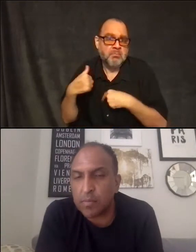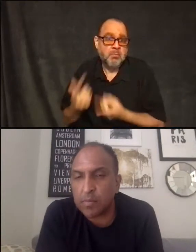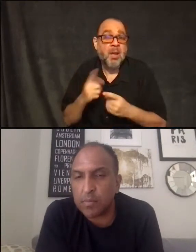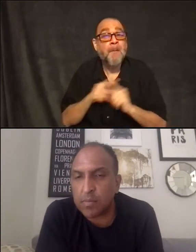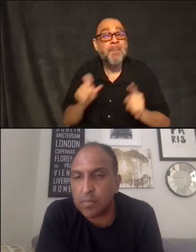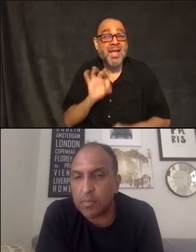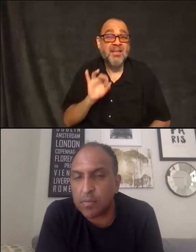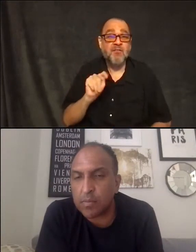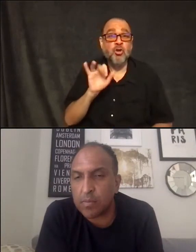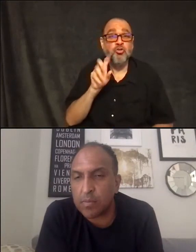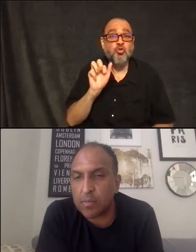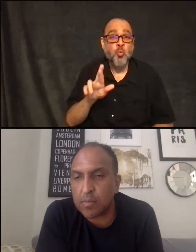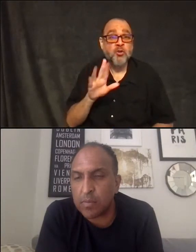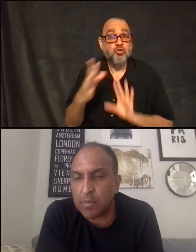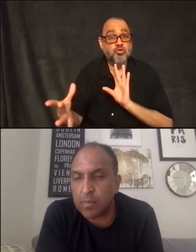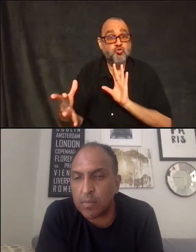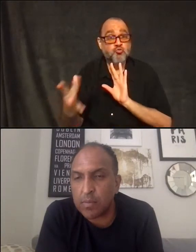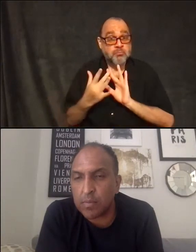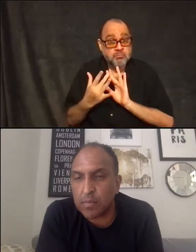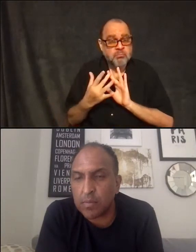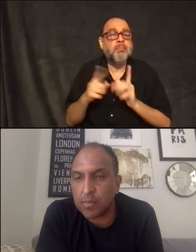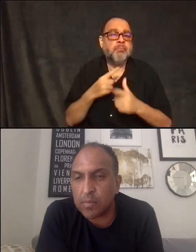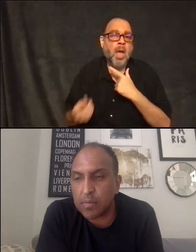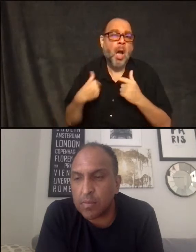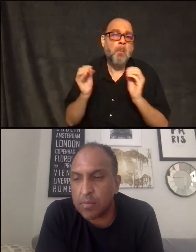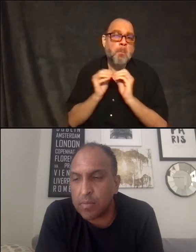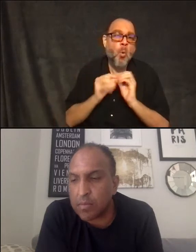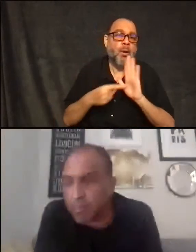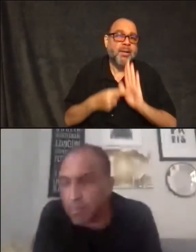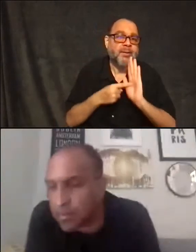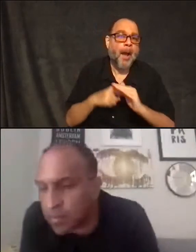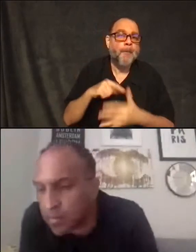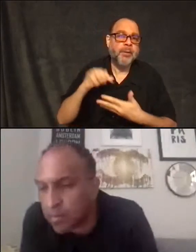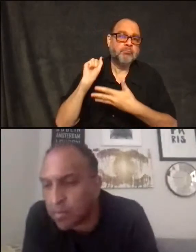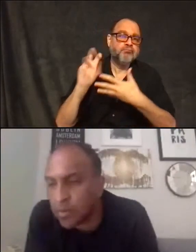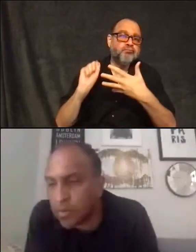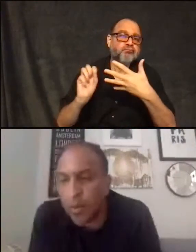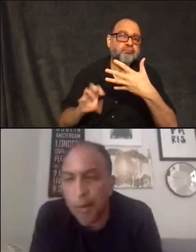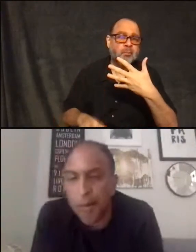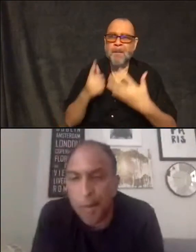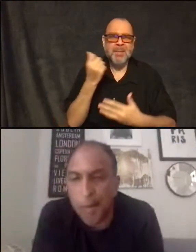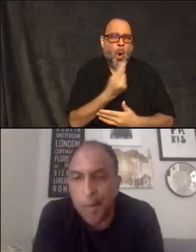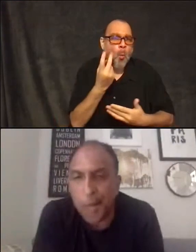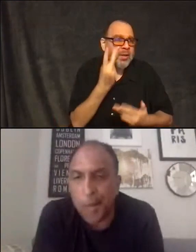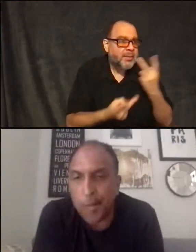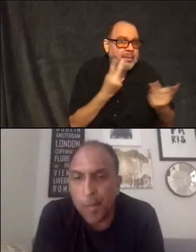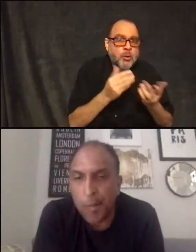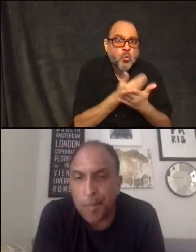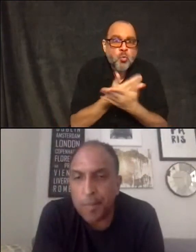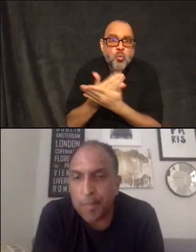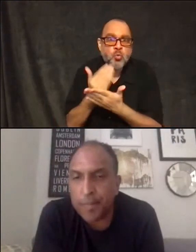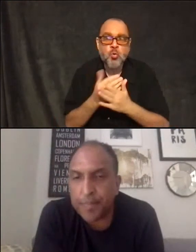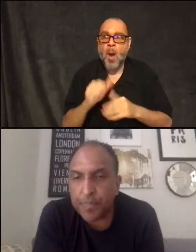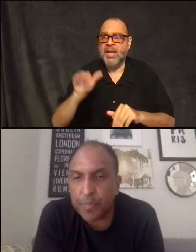on Twitter, then I could be more specific because there's always things like popping up on a regular basis. So yeah, hopefully that was helpful.